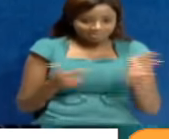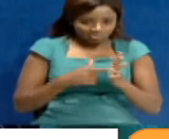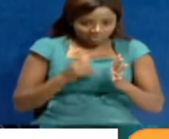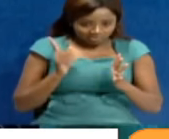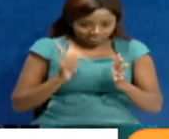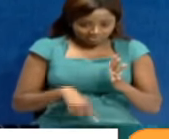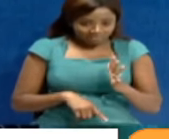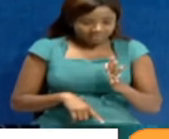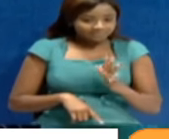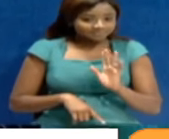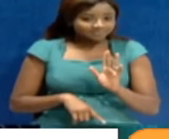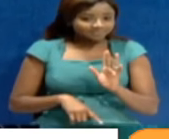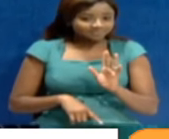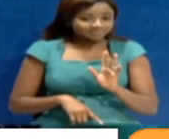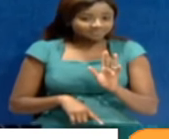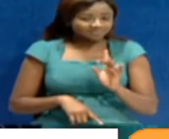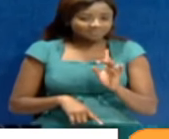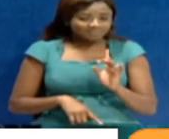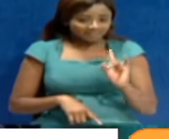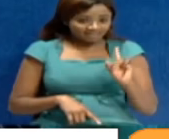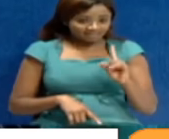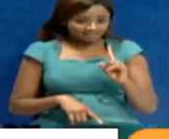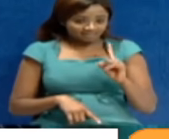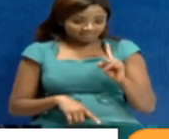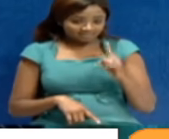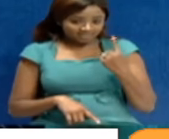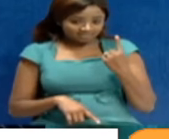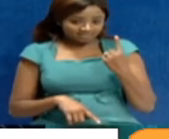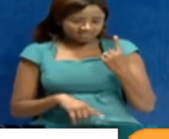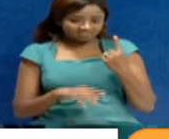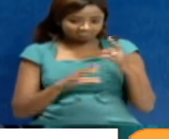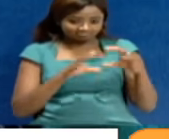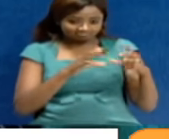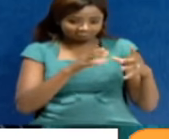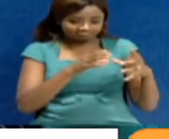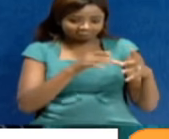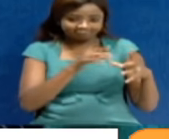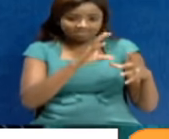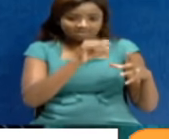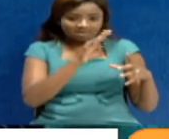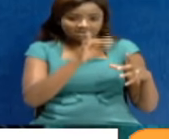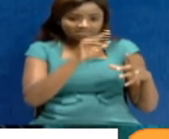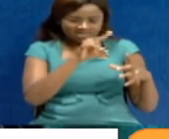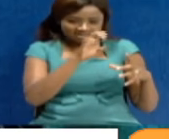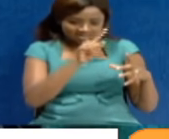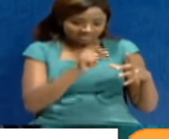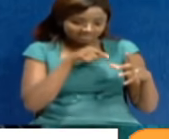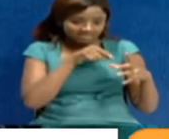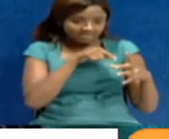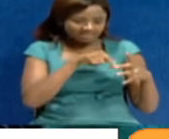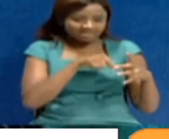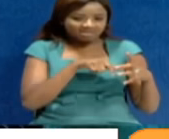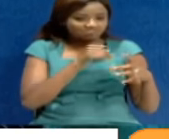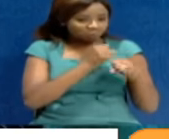the CSS that transitioned ought to have been vetted. Some of them were not vetted. They now need to be